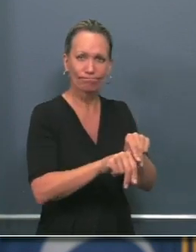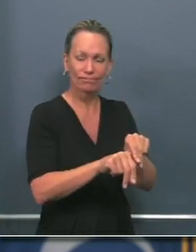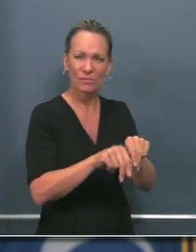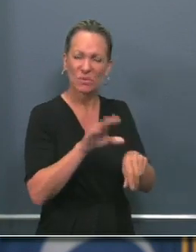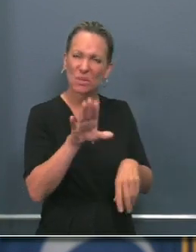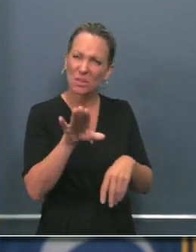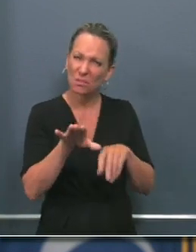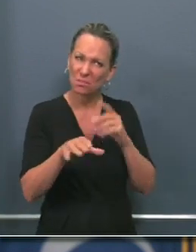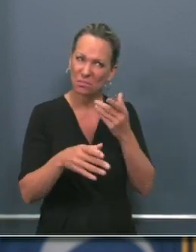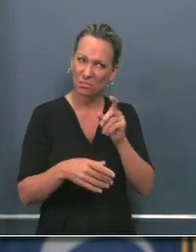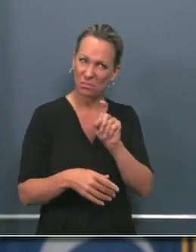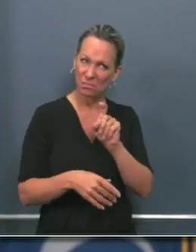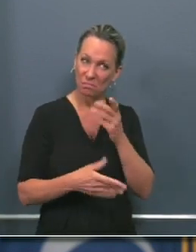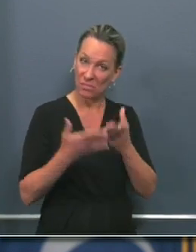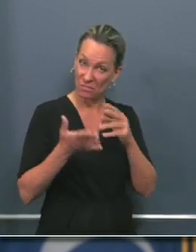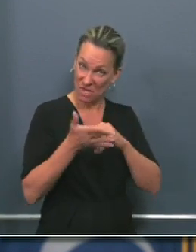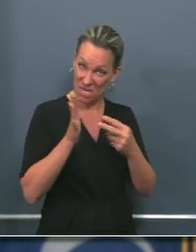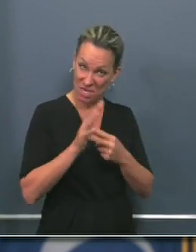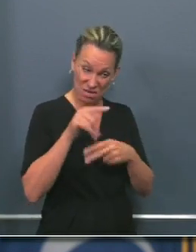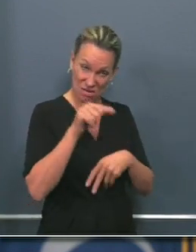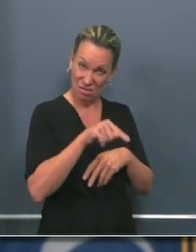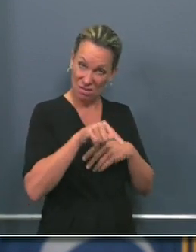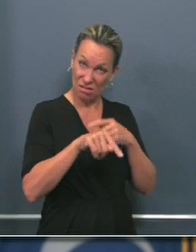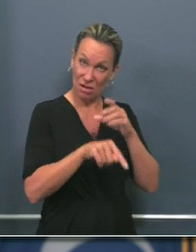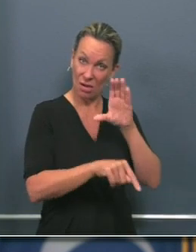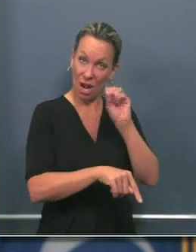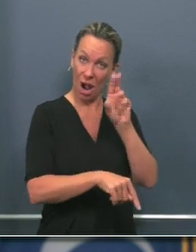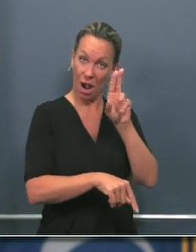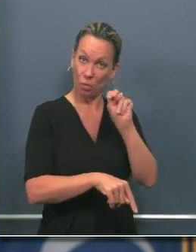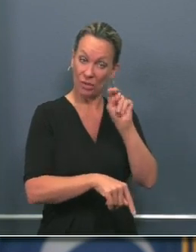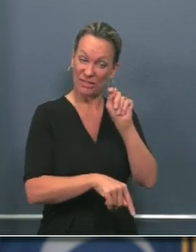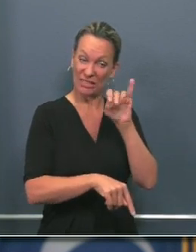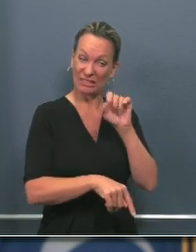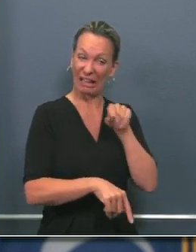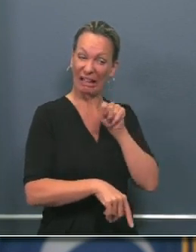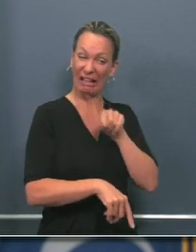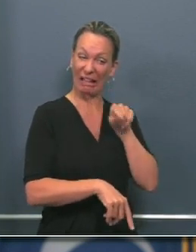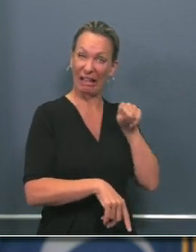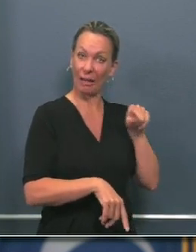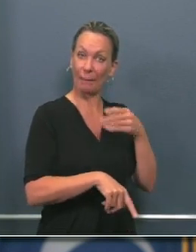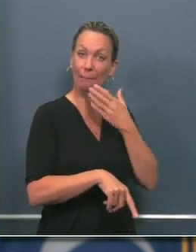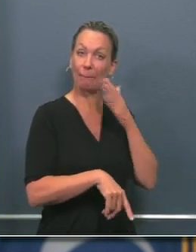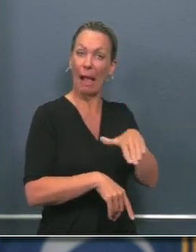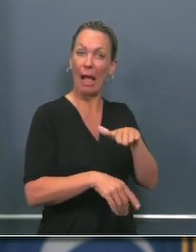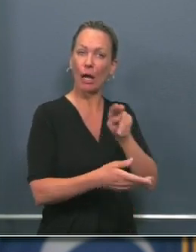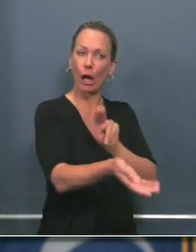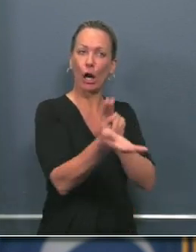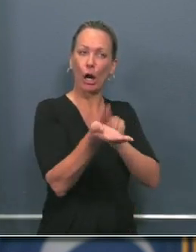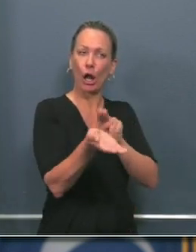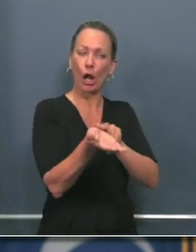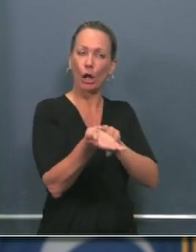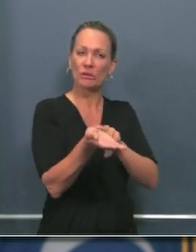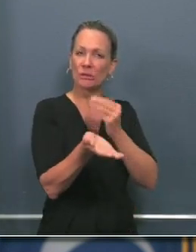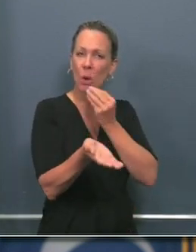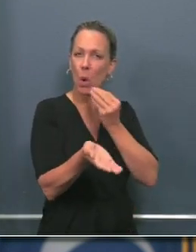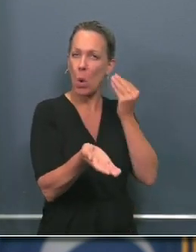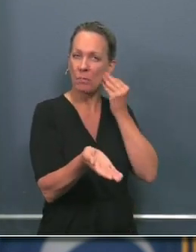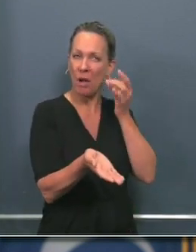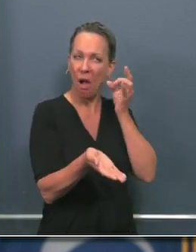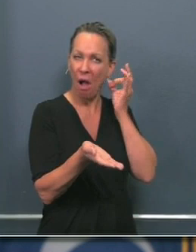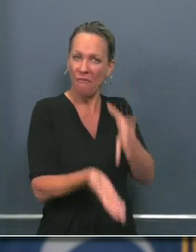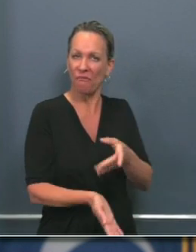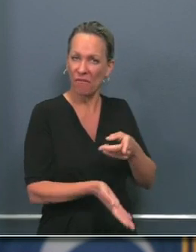to certain areas in individual counties being able to move forward, even if other areas aren't? And a second question, if you